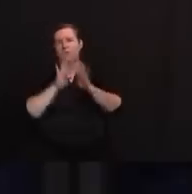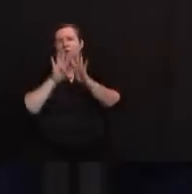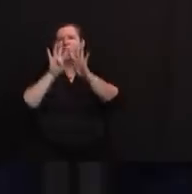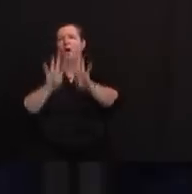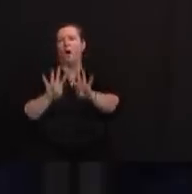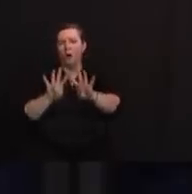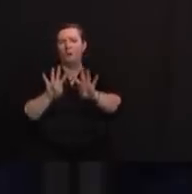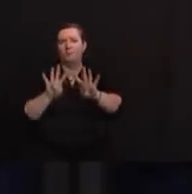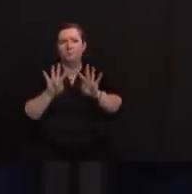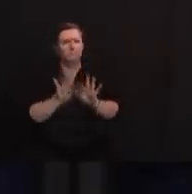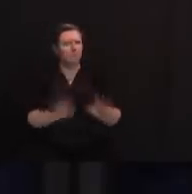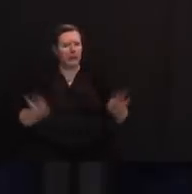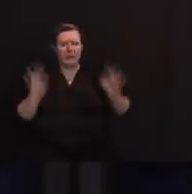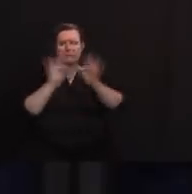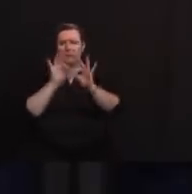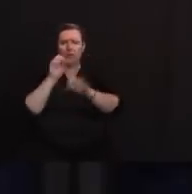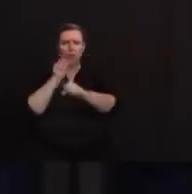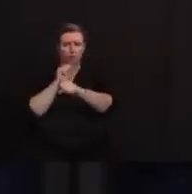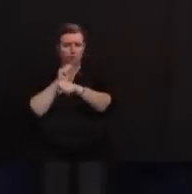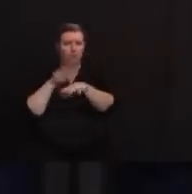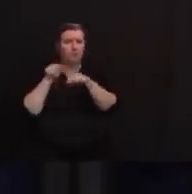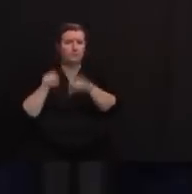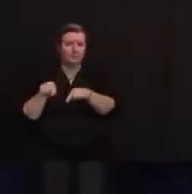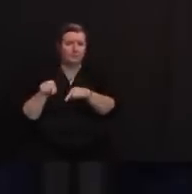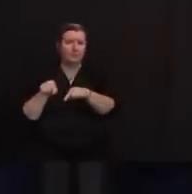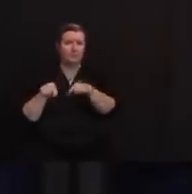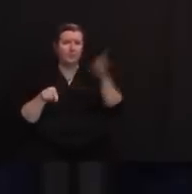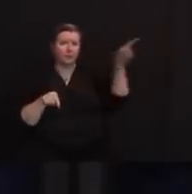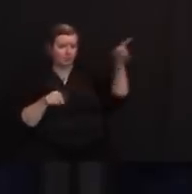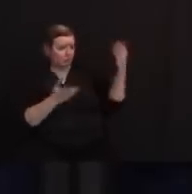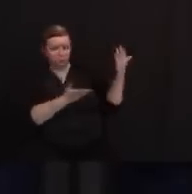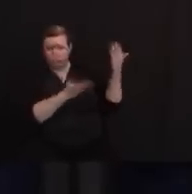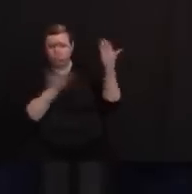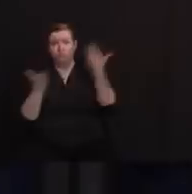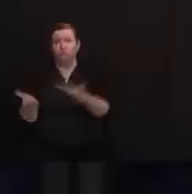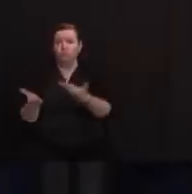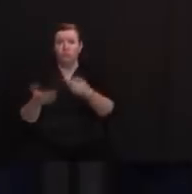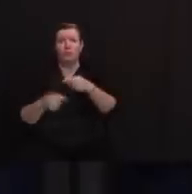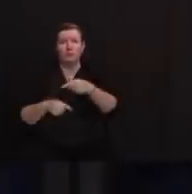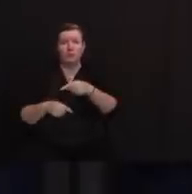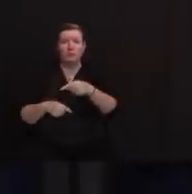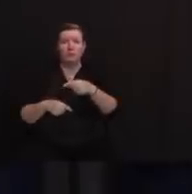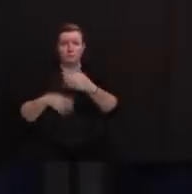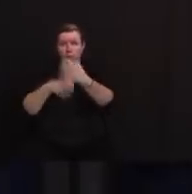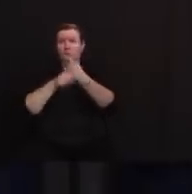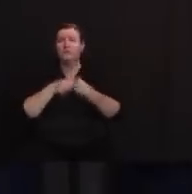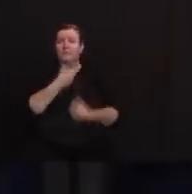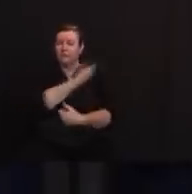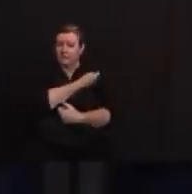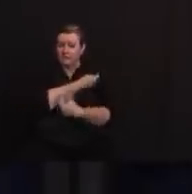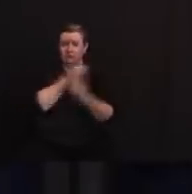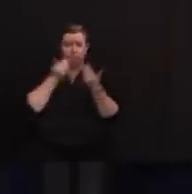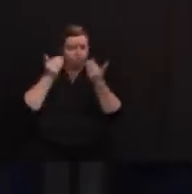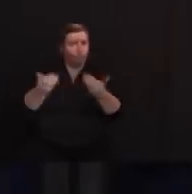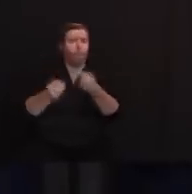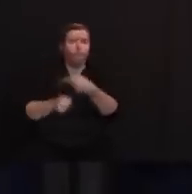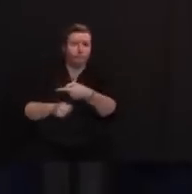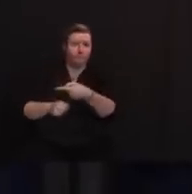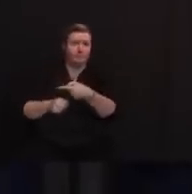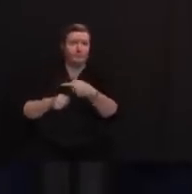recommended by the Advisory Committee on Immunization Practices, ACIP, to receive vaccination in Phase